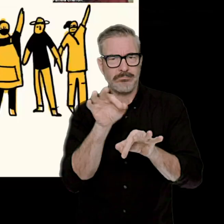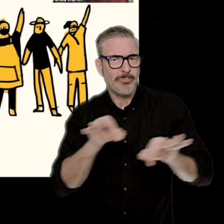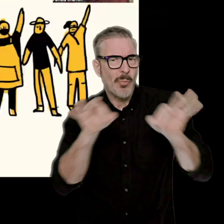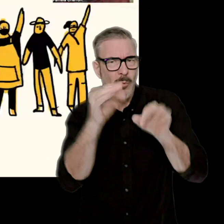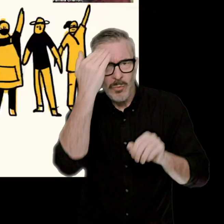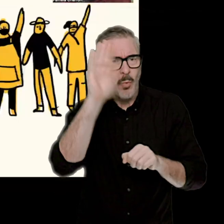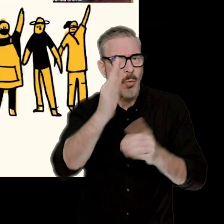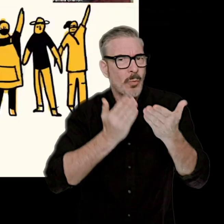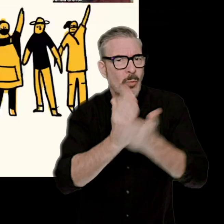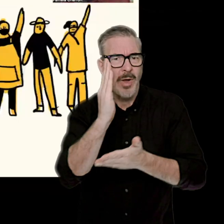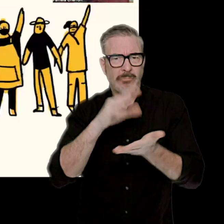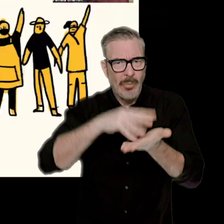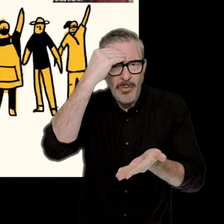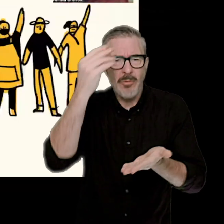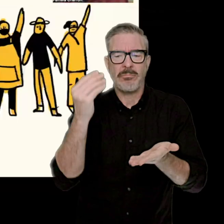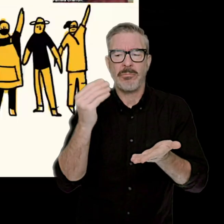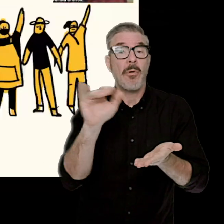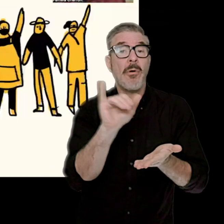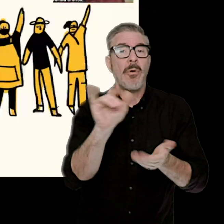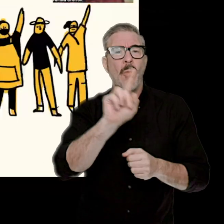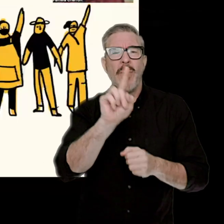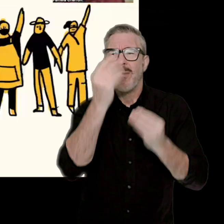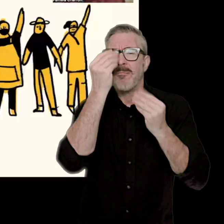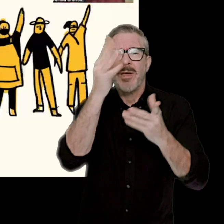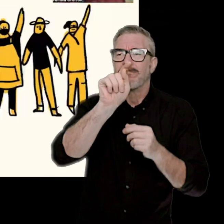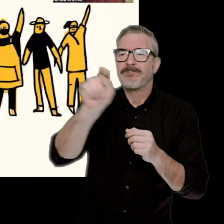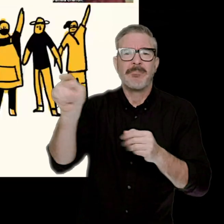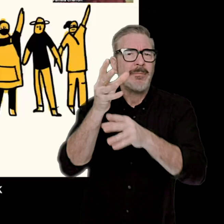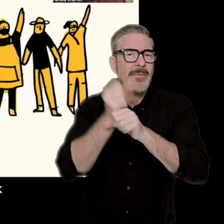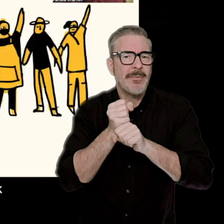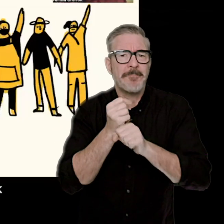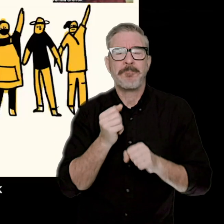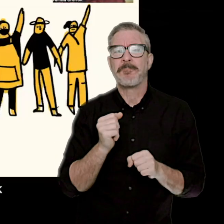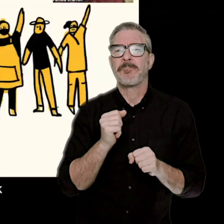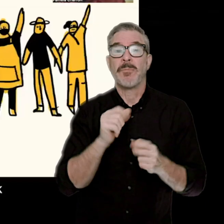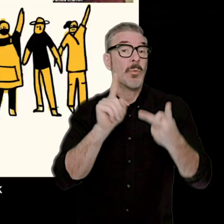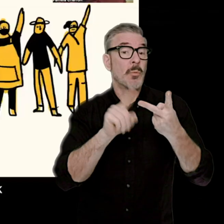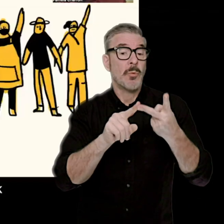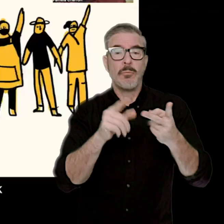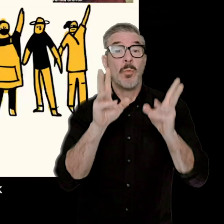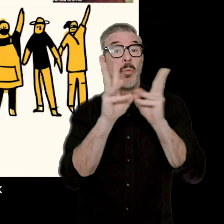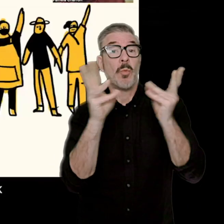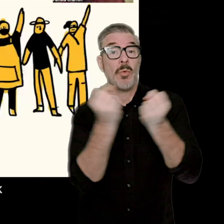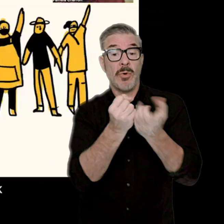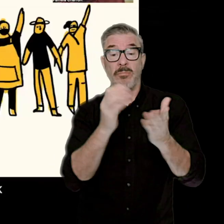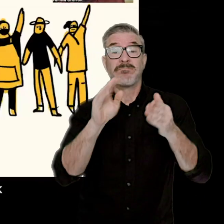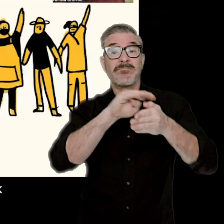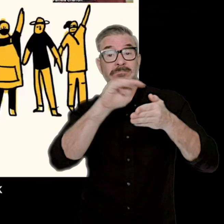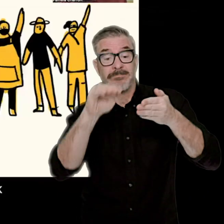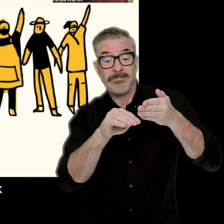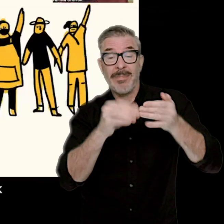Some workshop guidelines. Today, you'll be working with Know Your Rights education at work and how to access